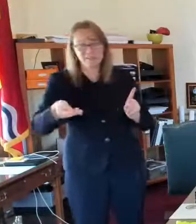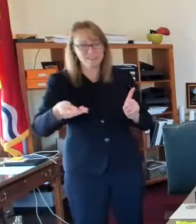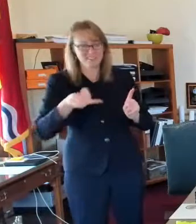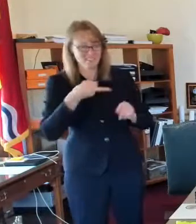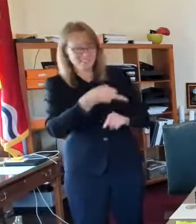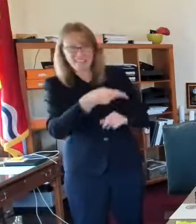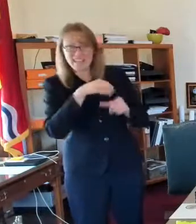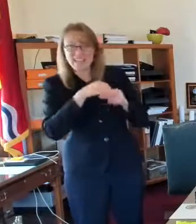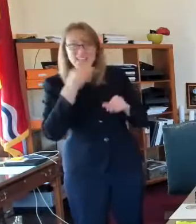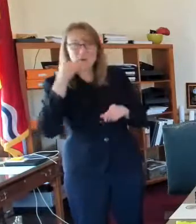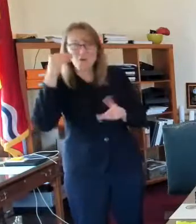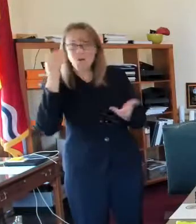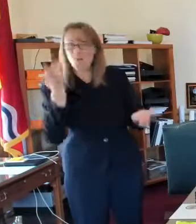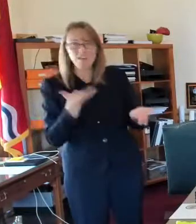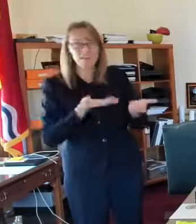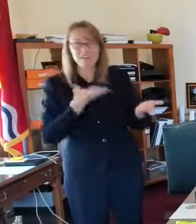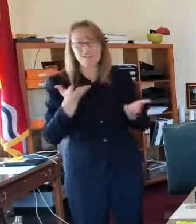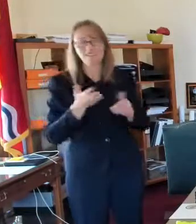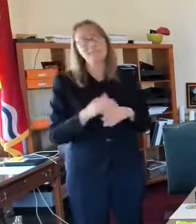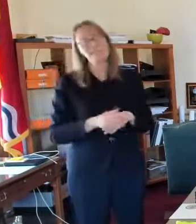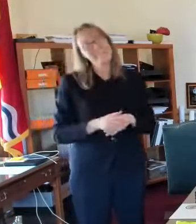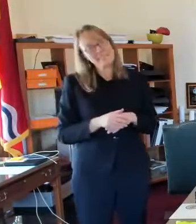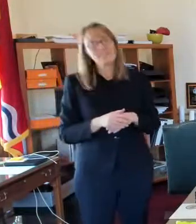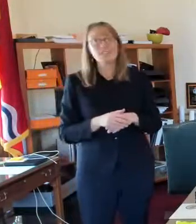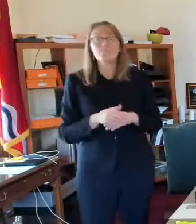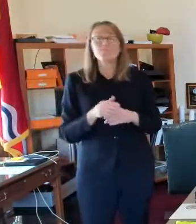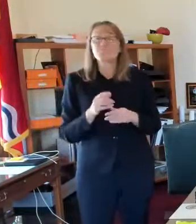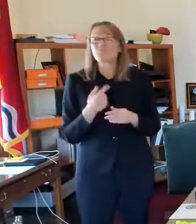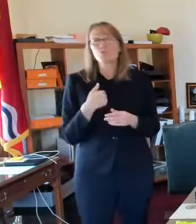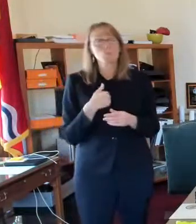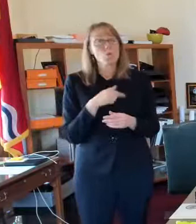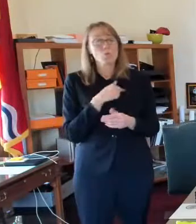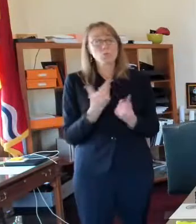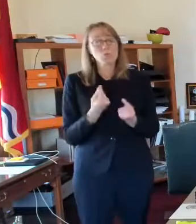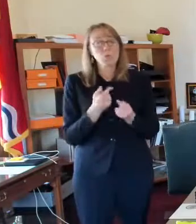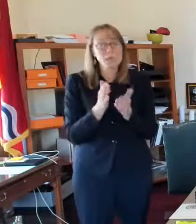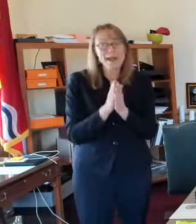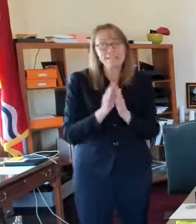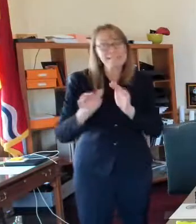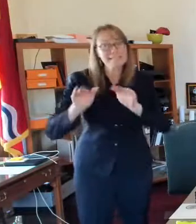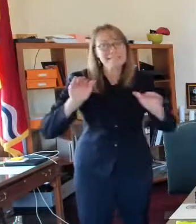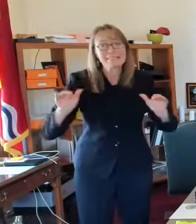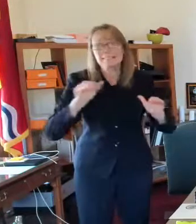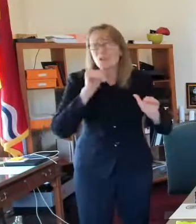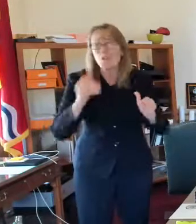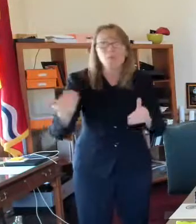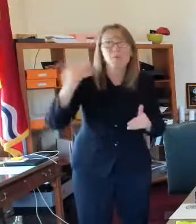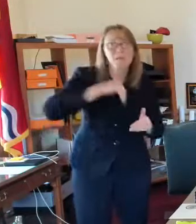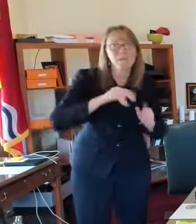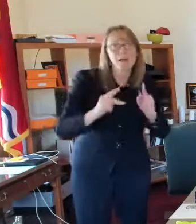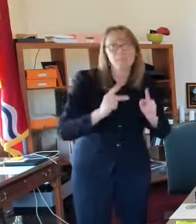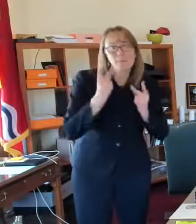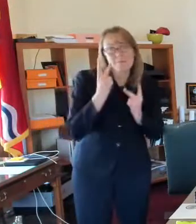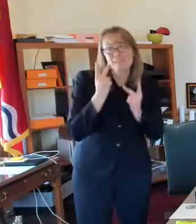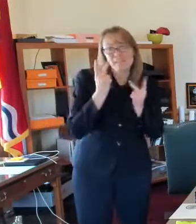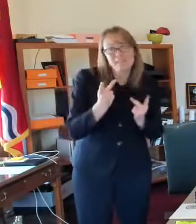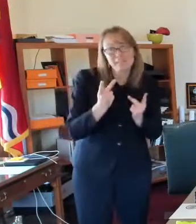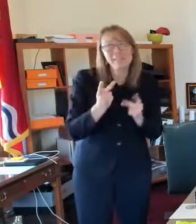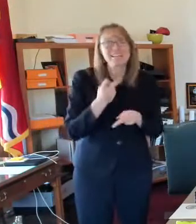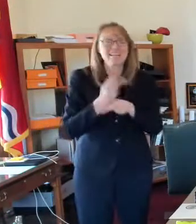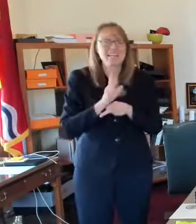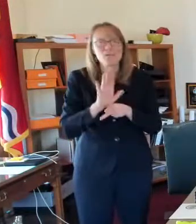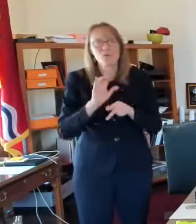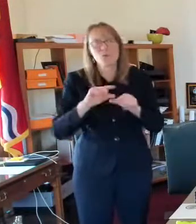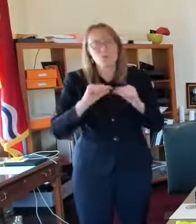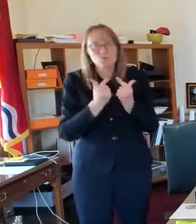or getting together. But we're asking you not to do that. We're continuing to ask you not to do that. Keep your groups